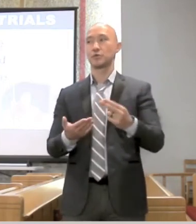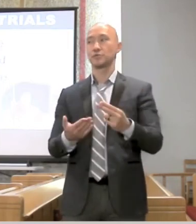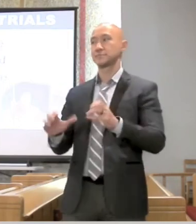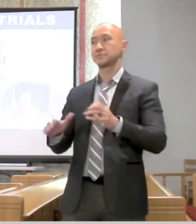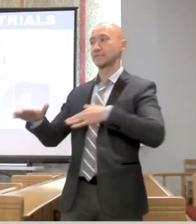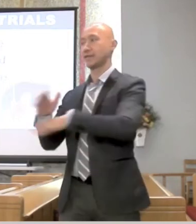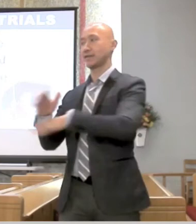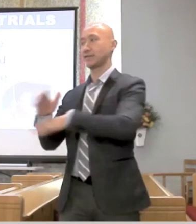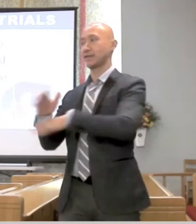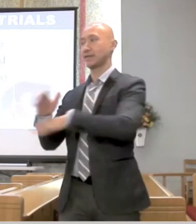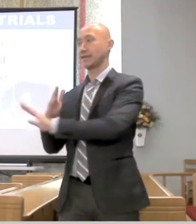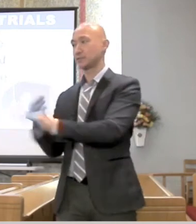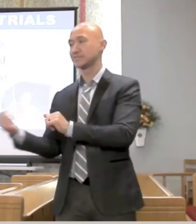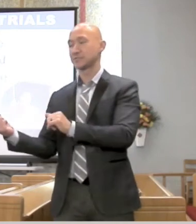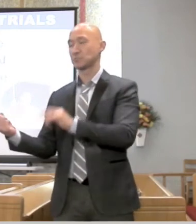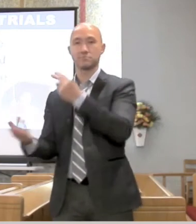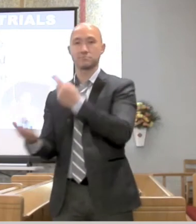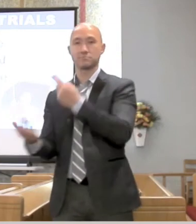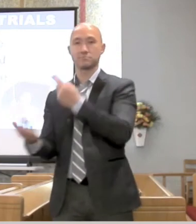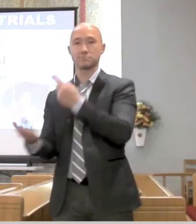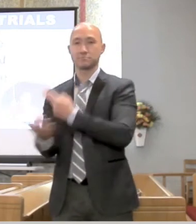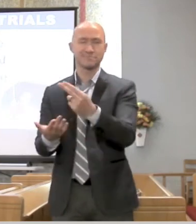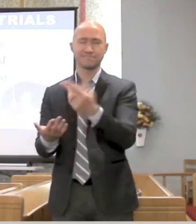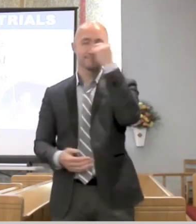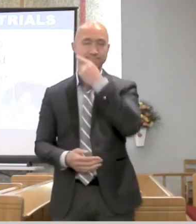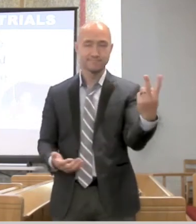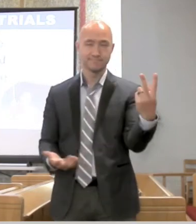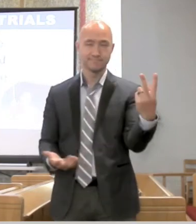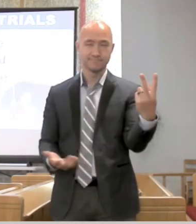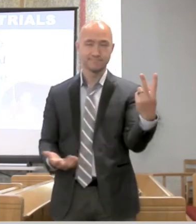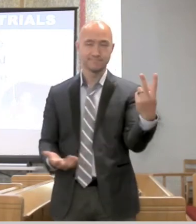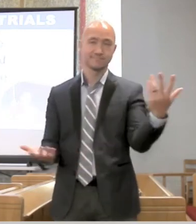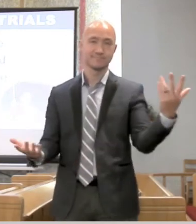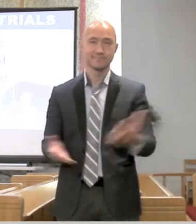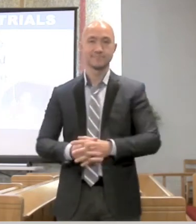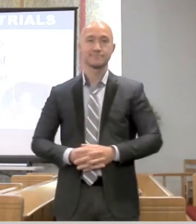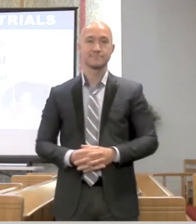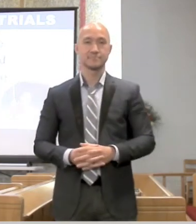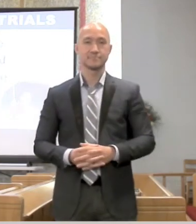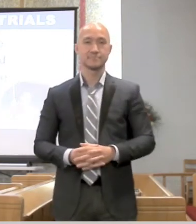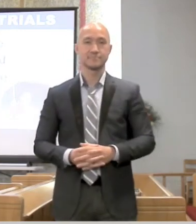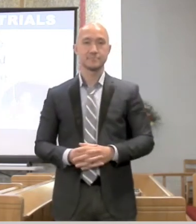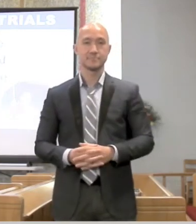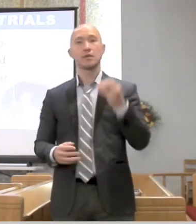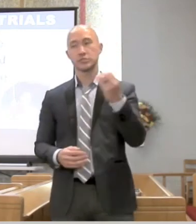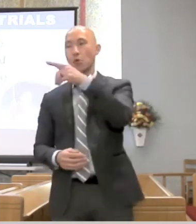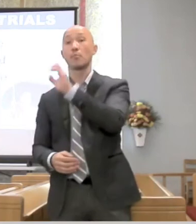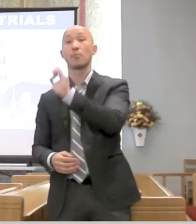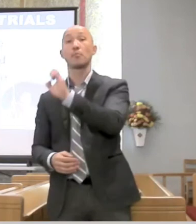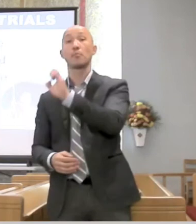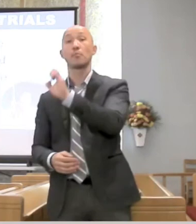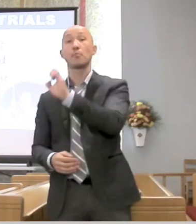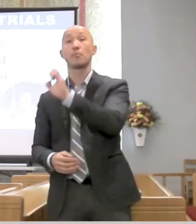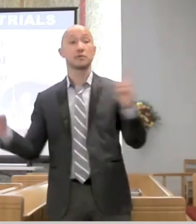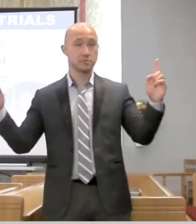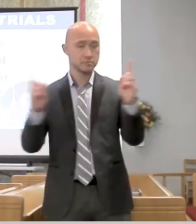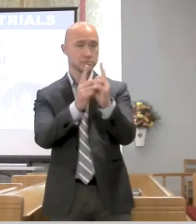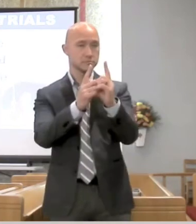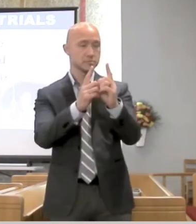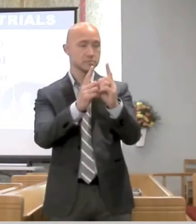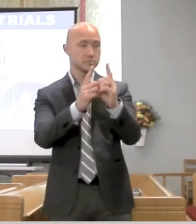trying to get Jesus off as we read through this. Pilate's first evasion to condemn